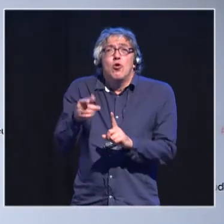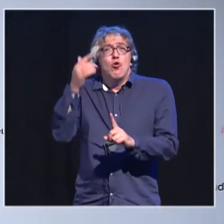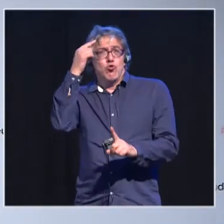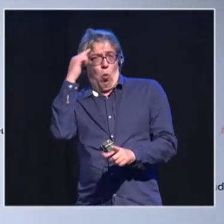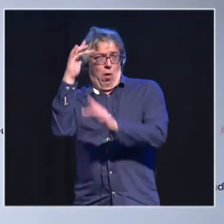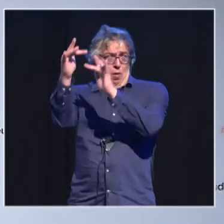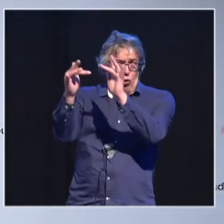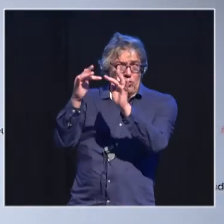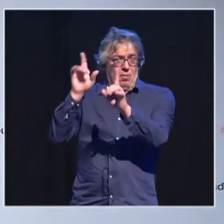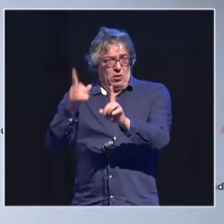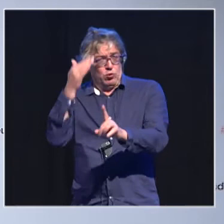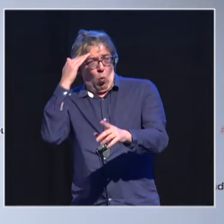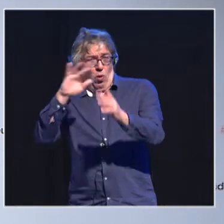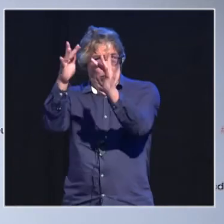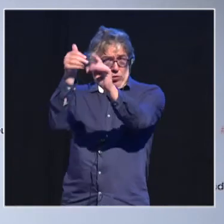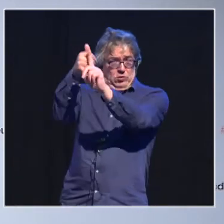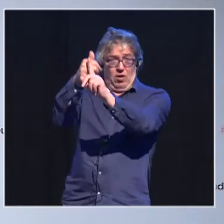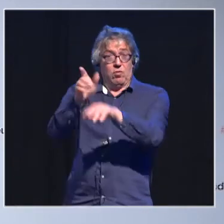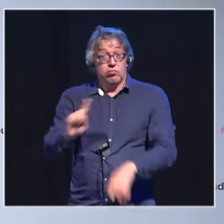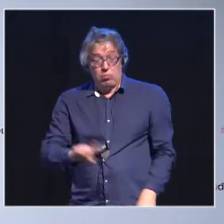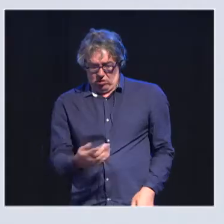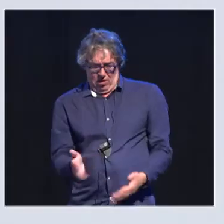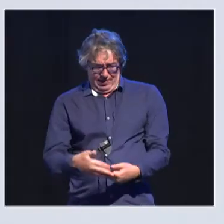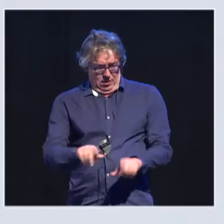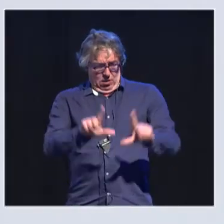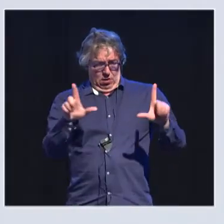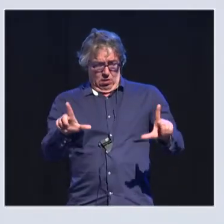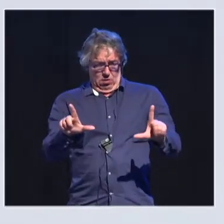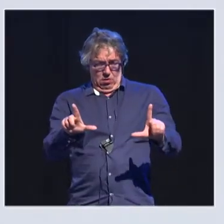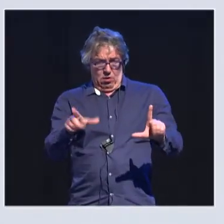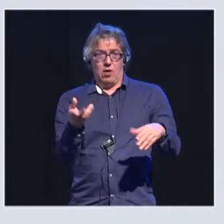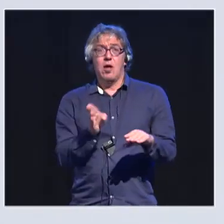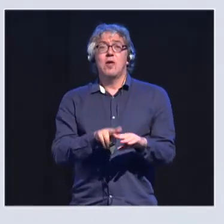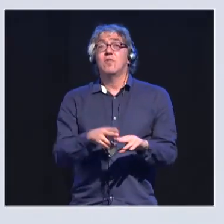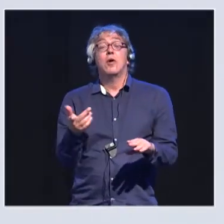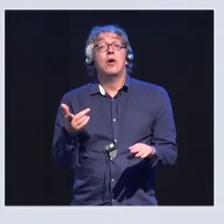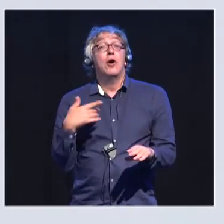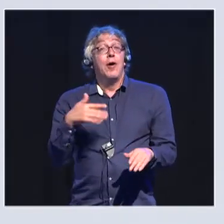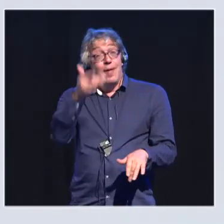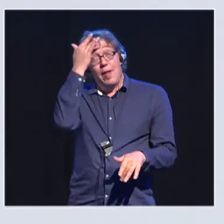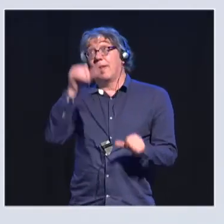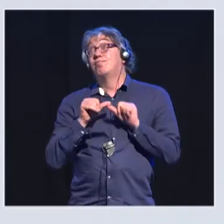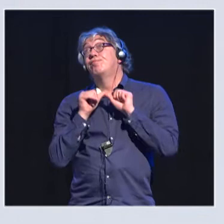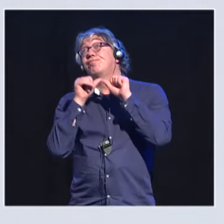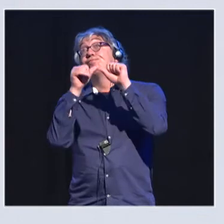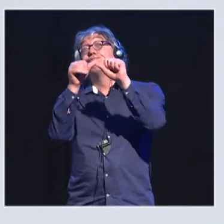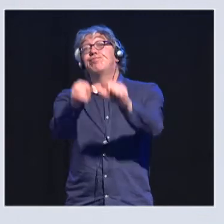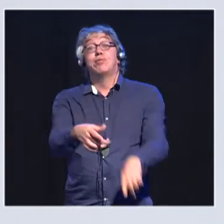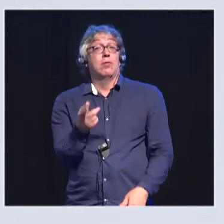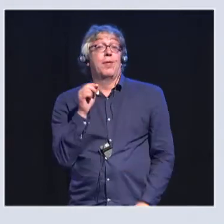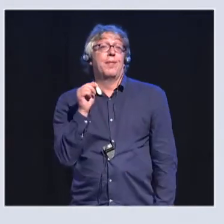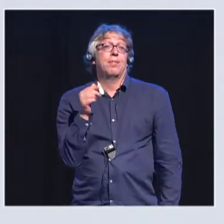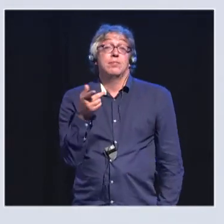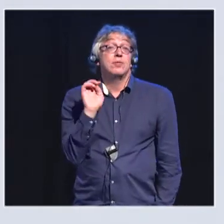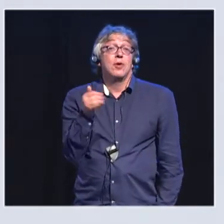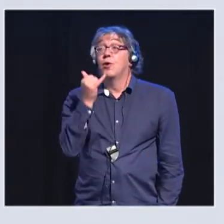E? But it's easy to understand that in cases of chronic diagnosis, you will make just phone call to